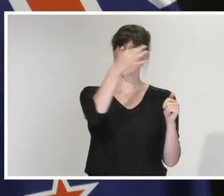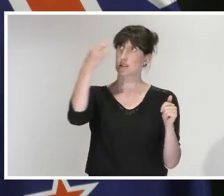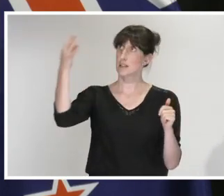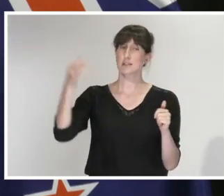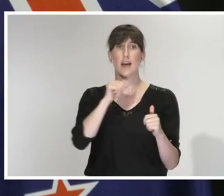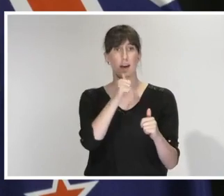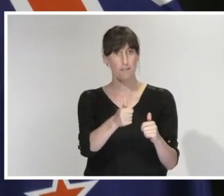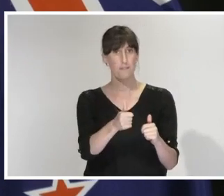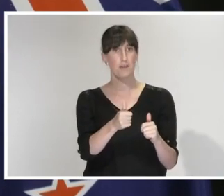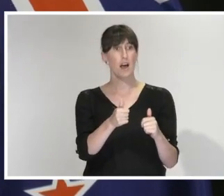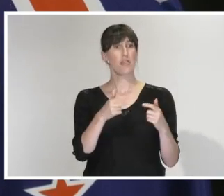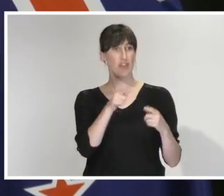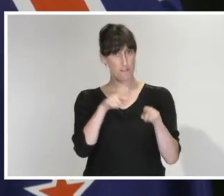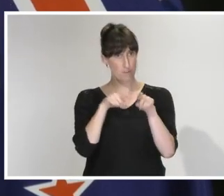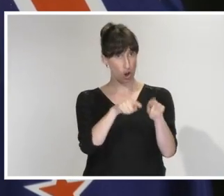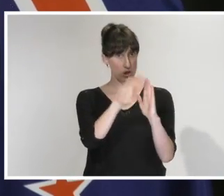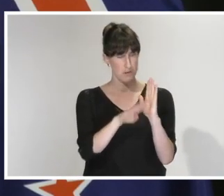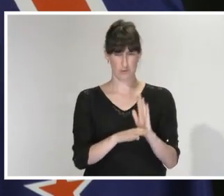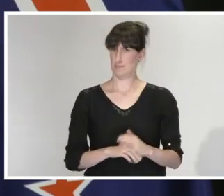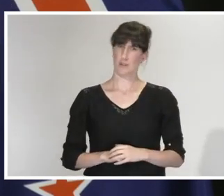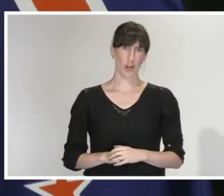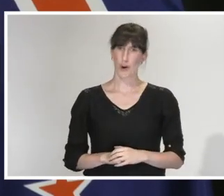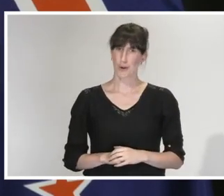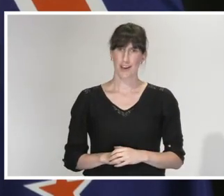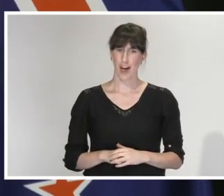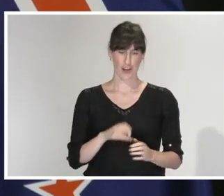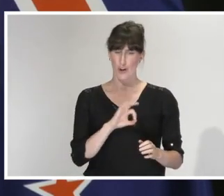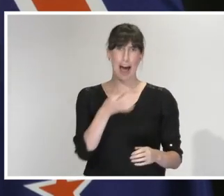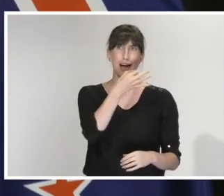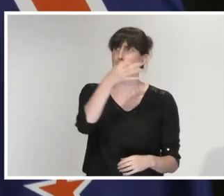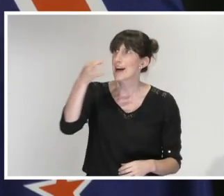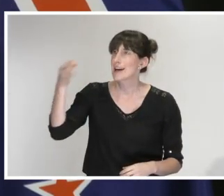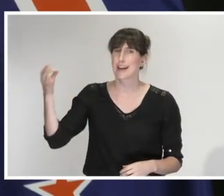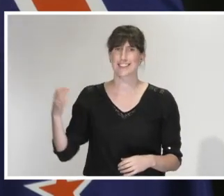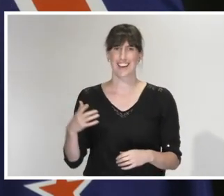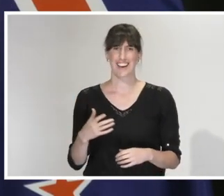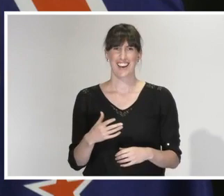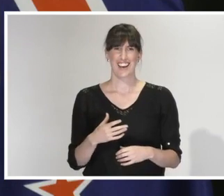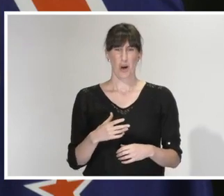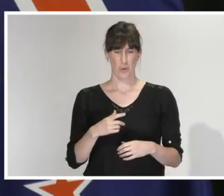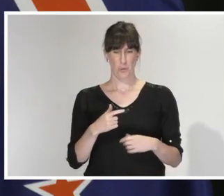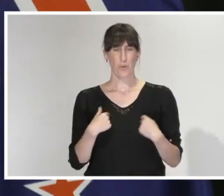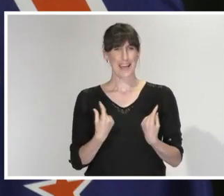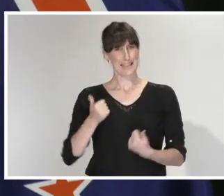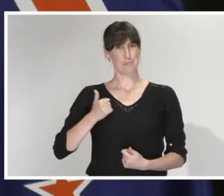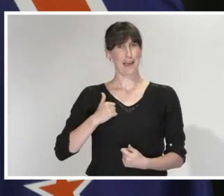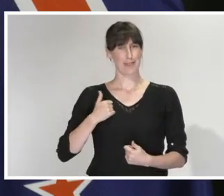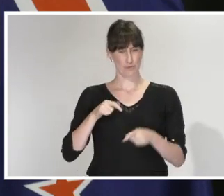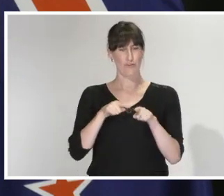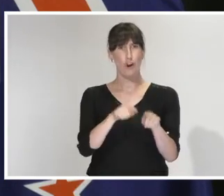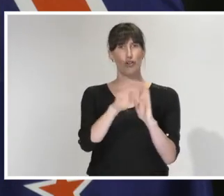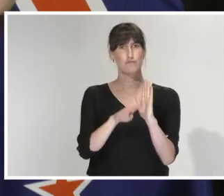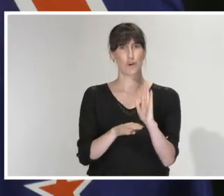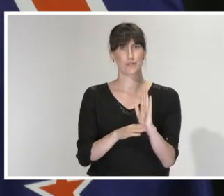it's implicit in the same way that I don't start every cabinet meeting asking everyone whether they've complied with the cabinet manual. I expect it of